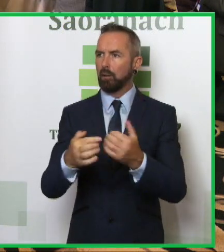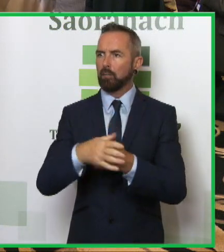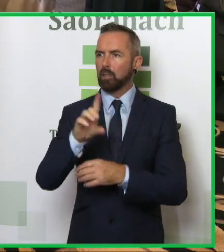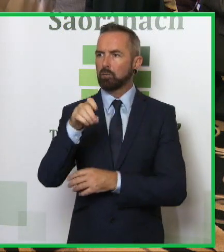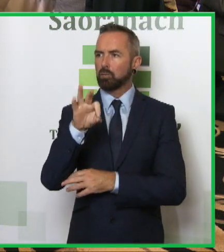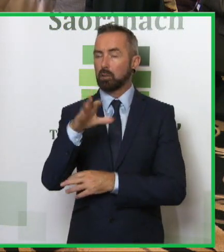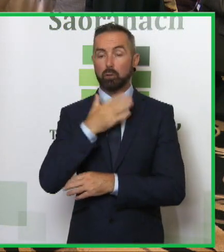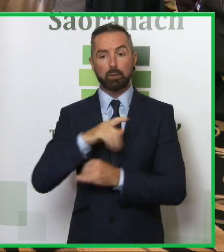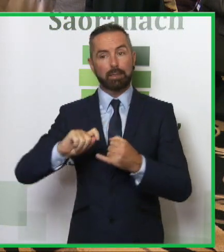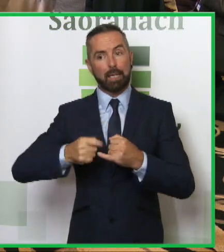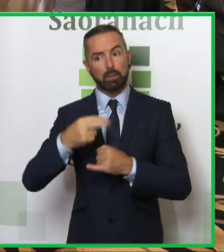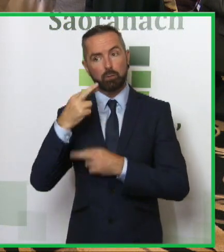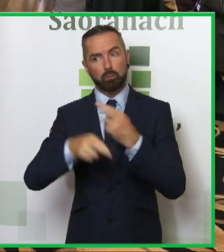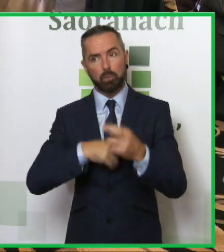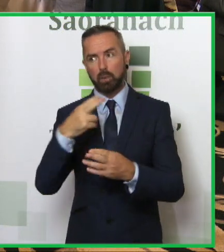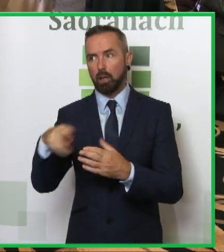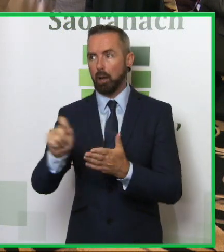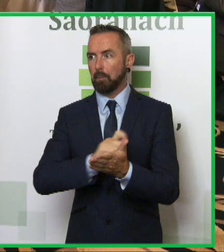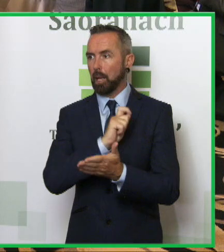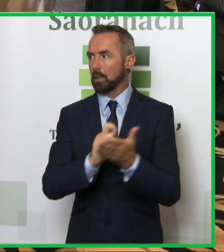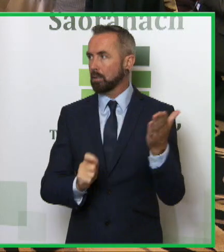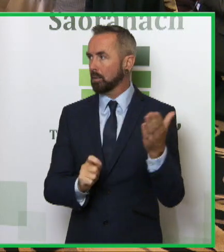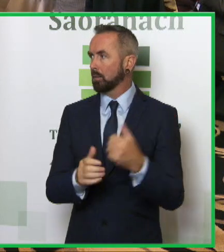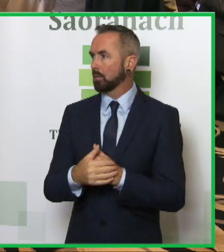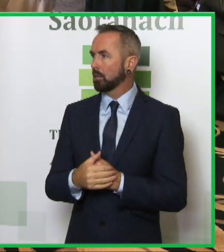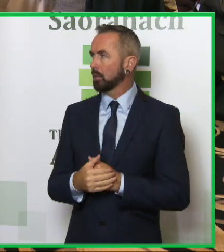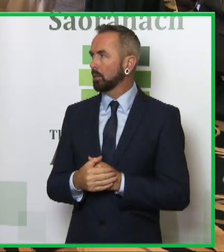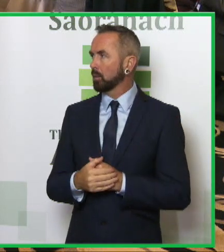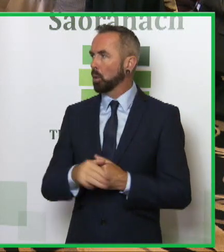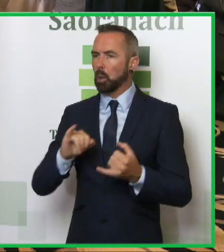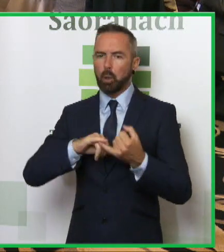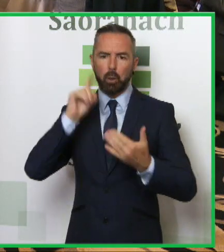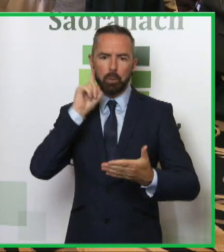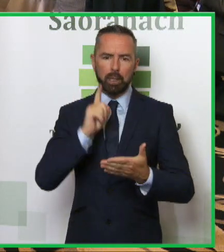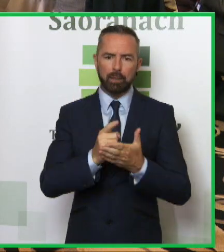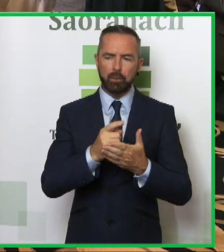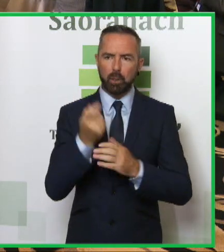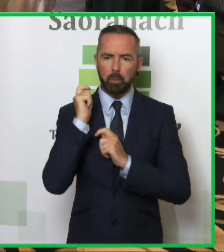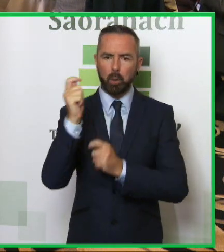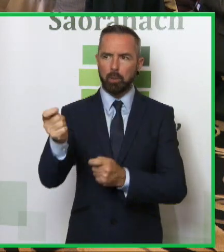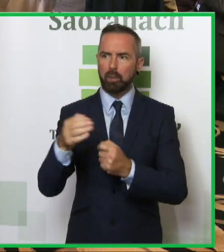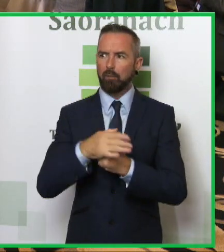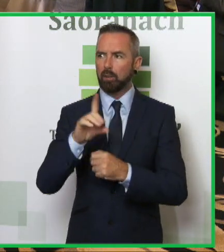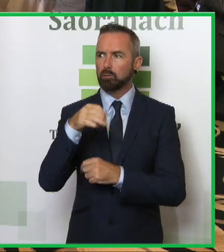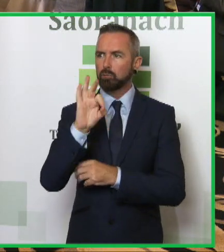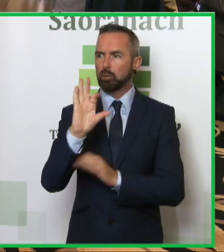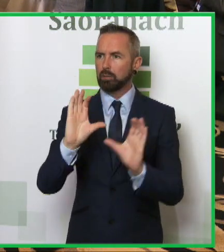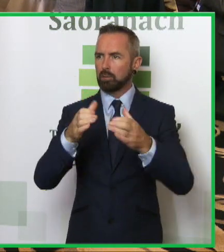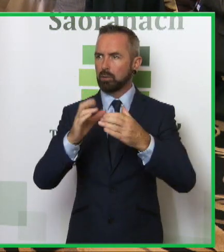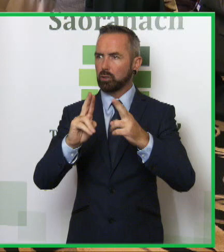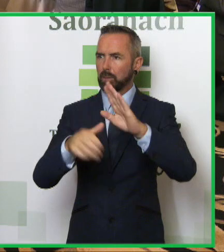ballot right now. All of those, we'll make those changes. Can I test the room? Who believes the appointment of a drug czar should be a recommendation?